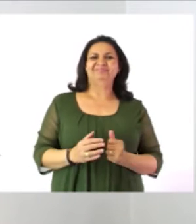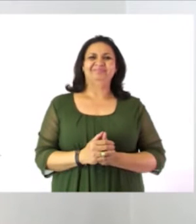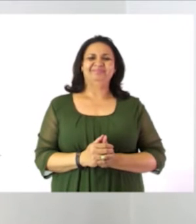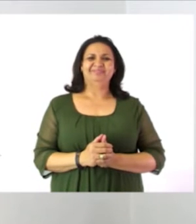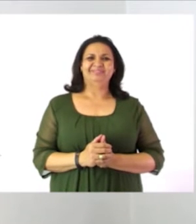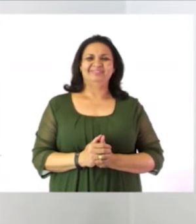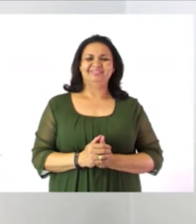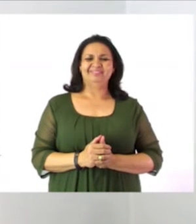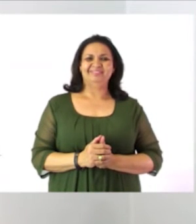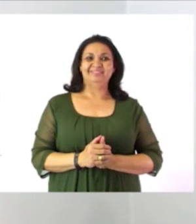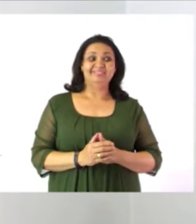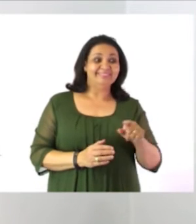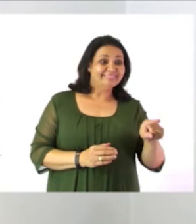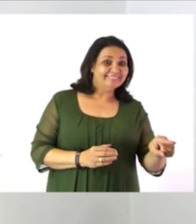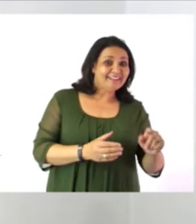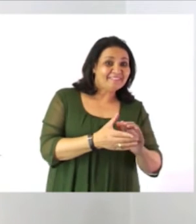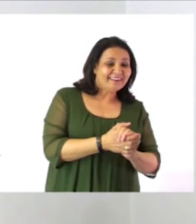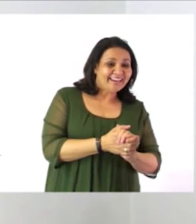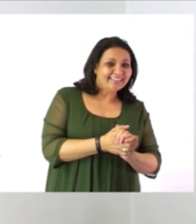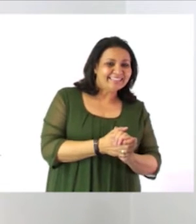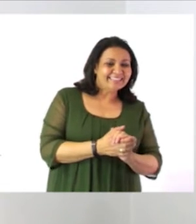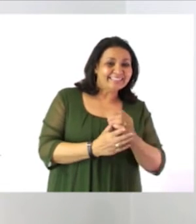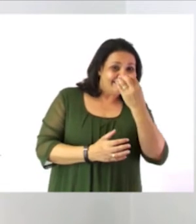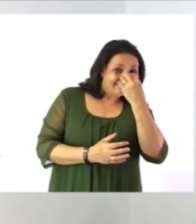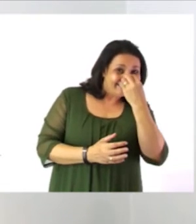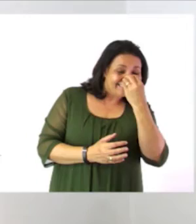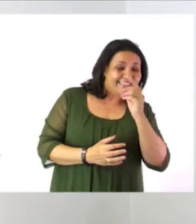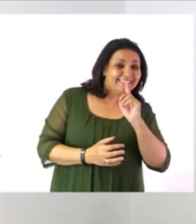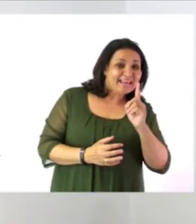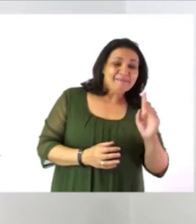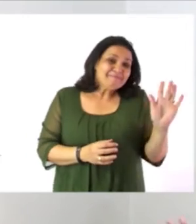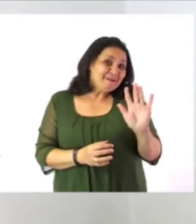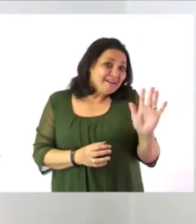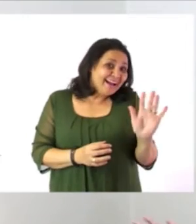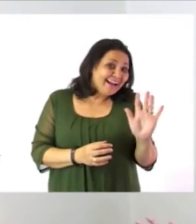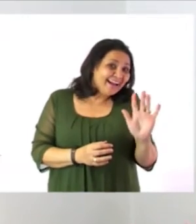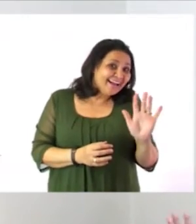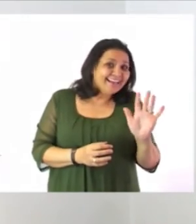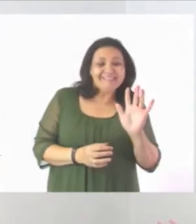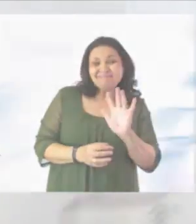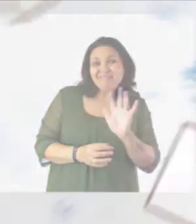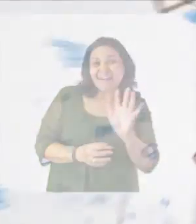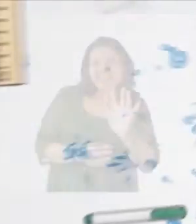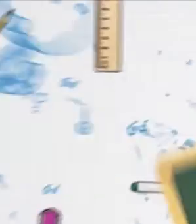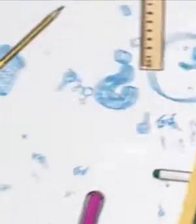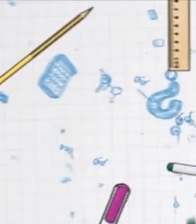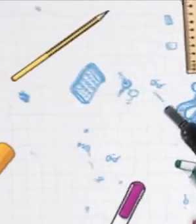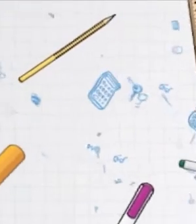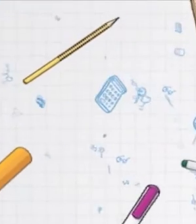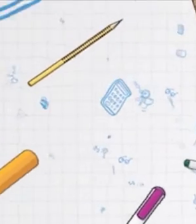friend Zosha to come and say bye-bye together with us. Bye-bye.